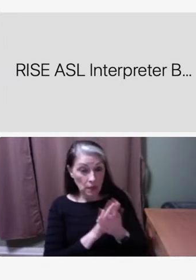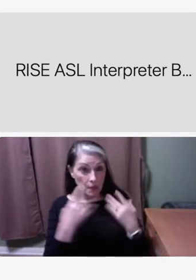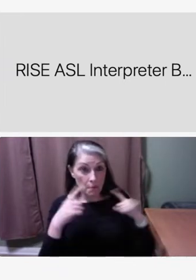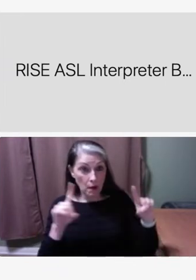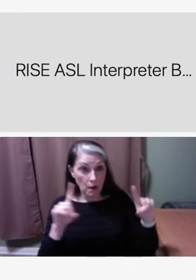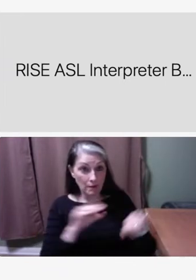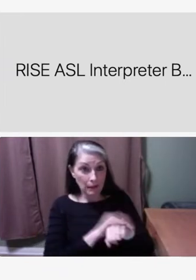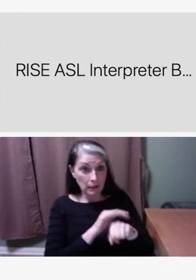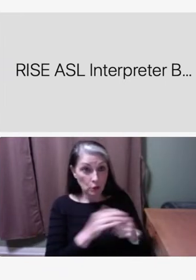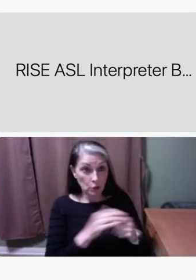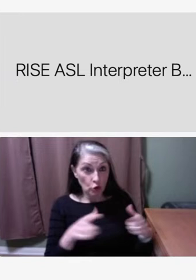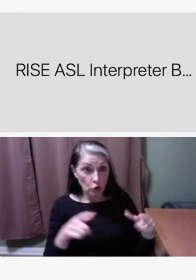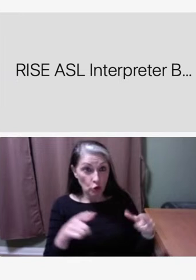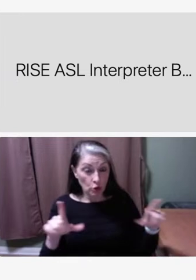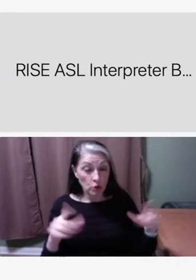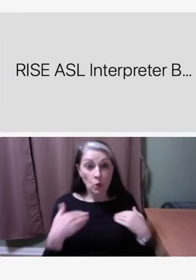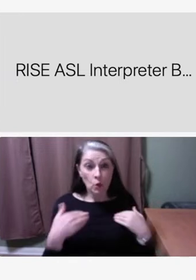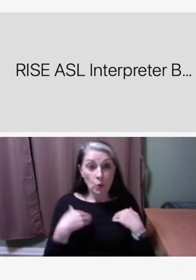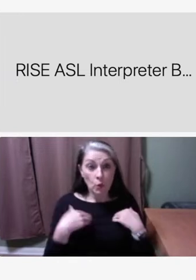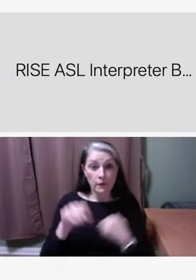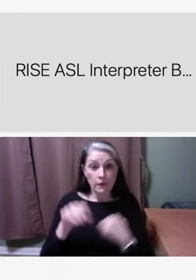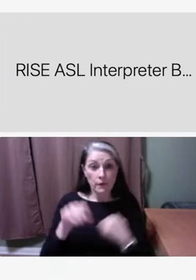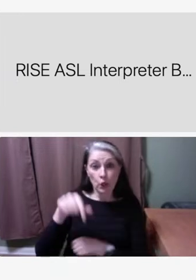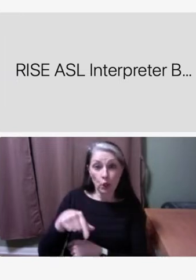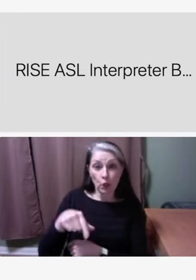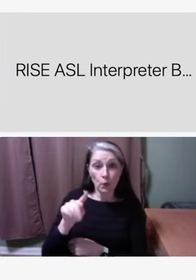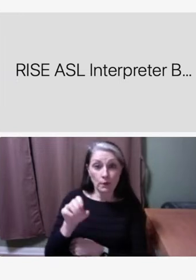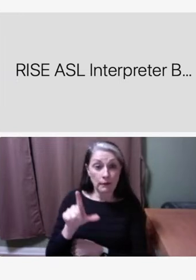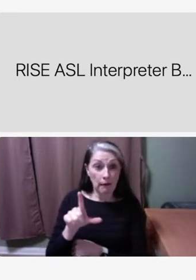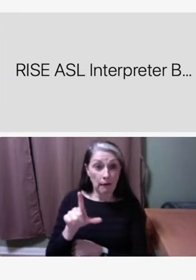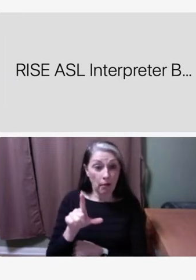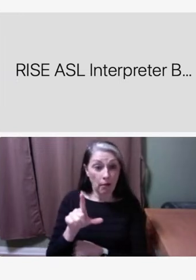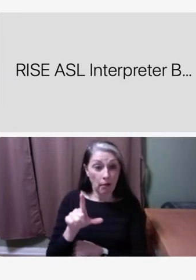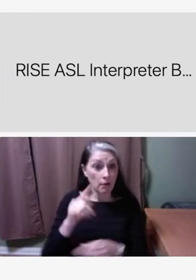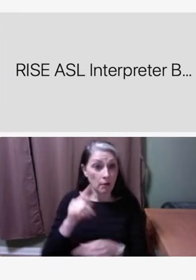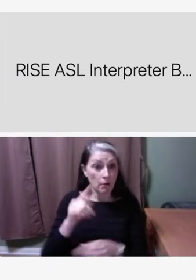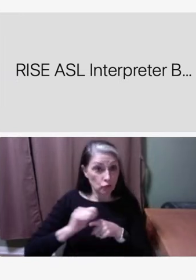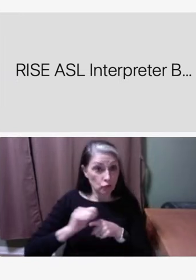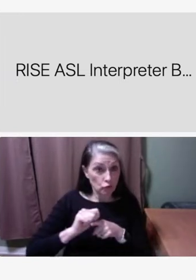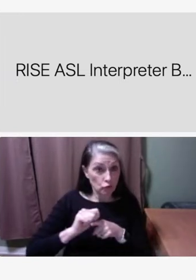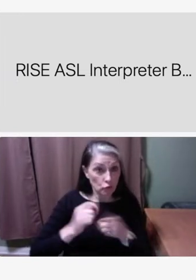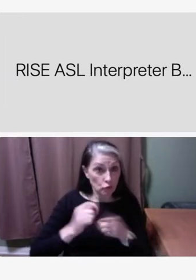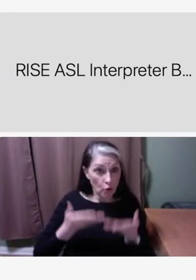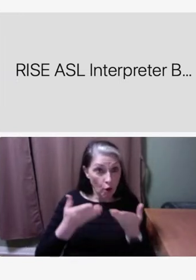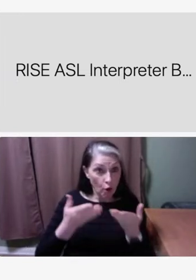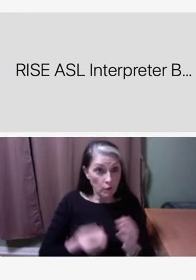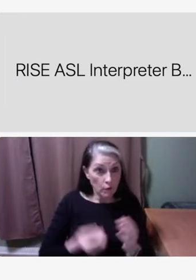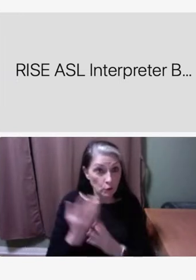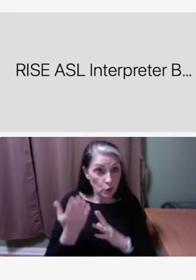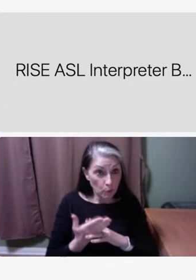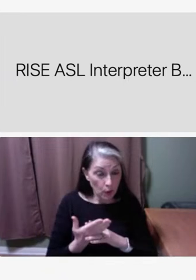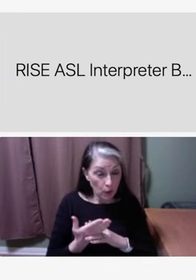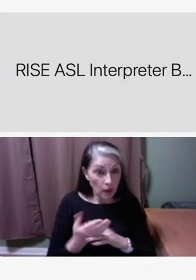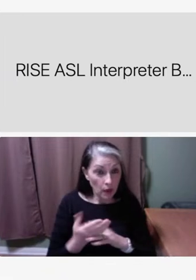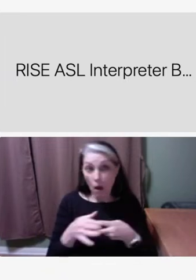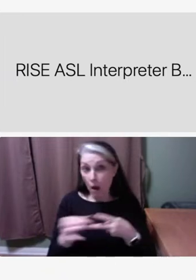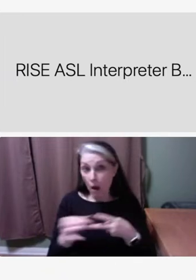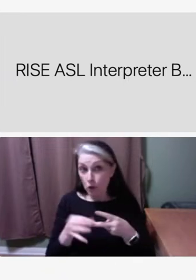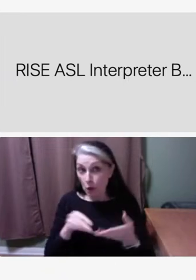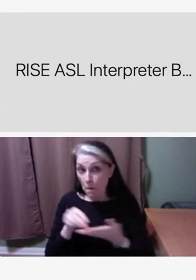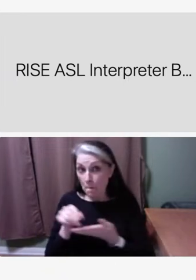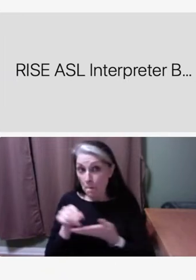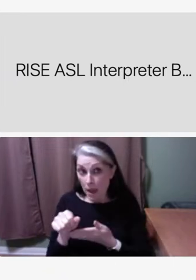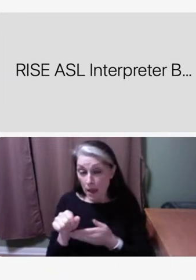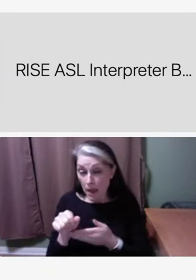a QTEL, Quality Teaching for English Learners training that will be offered over spring break. This is an optional paid opportunity, and we have approximately